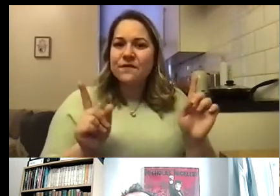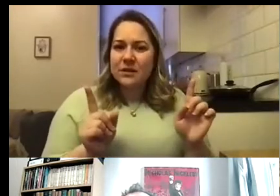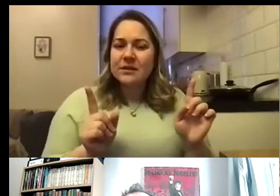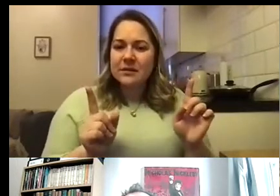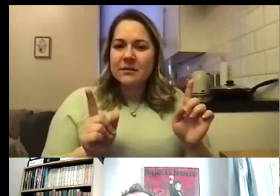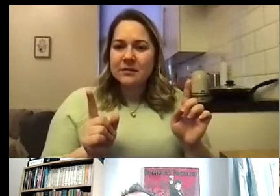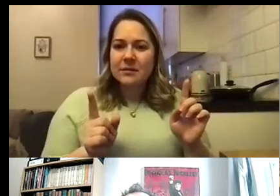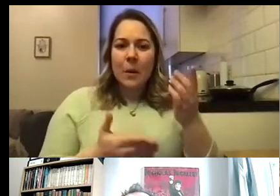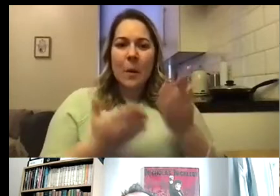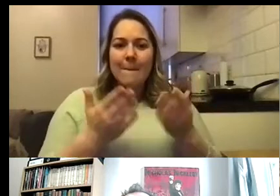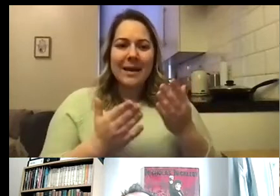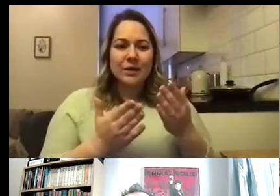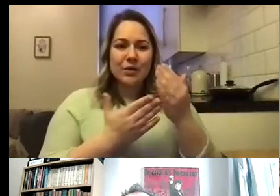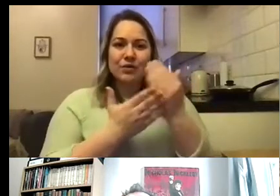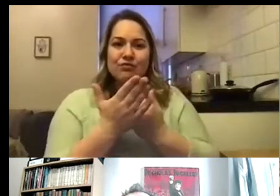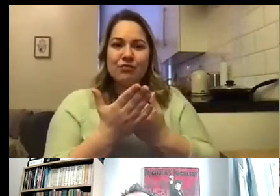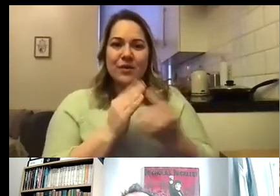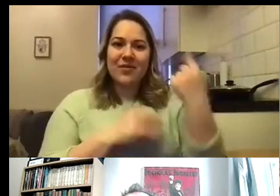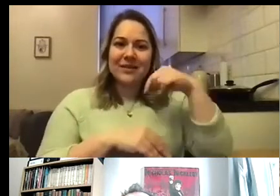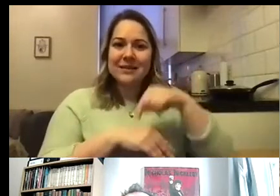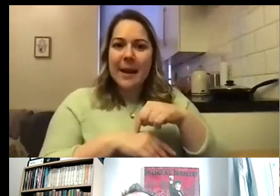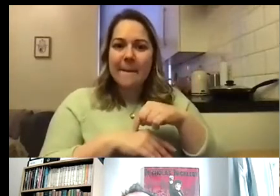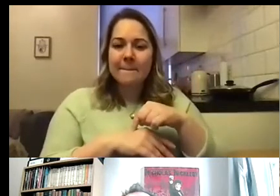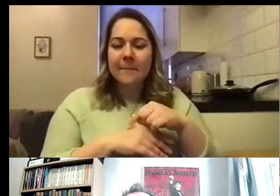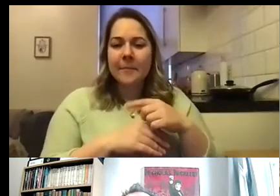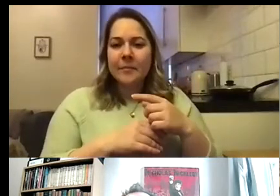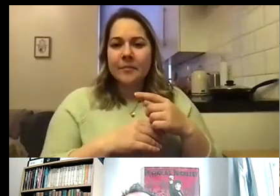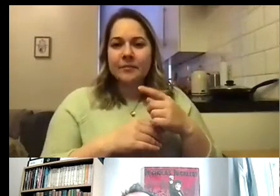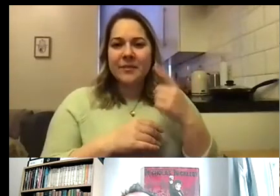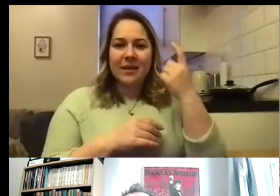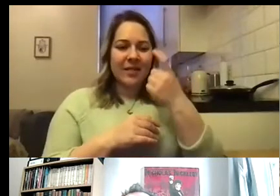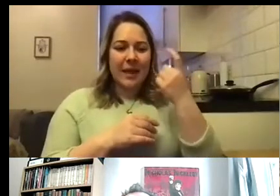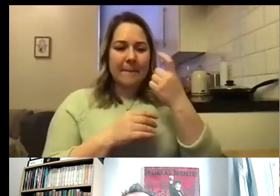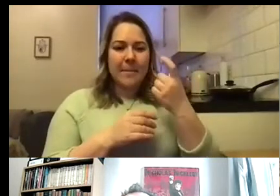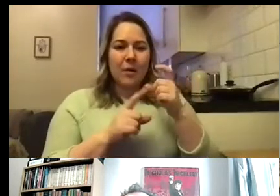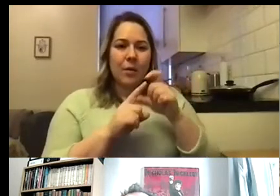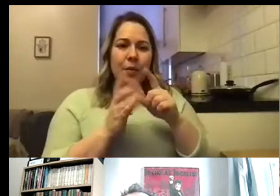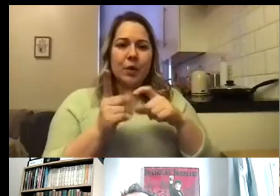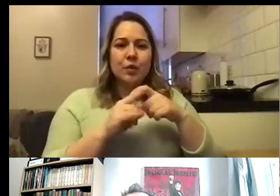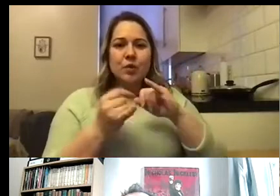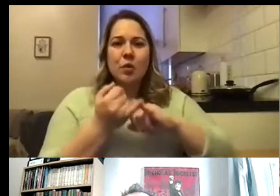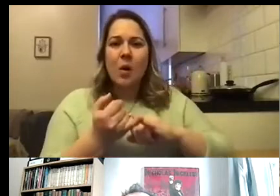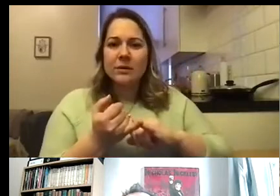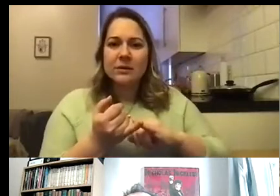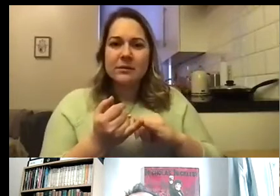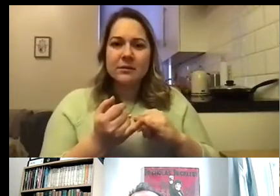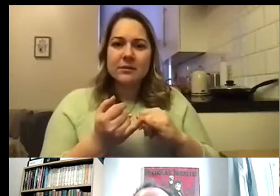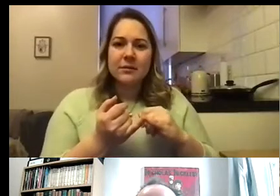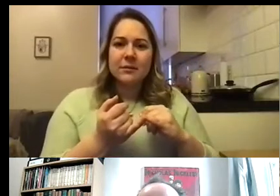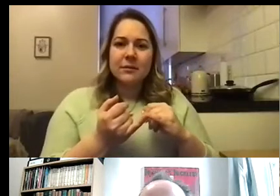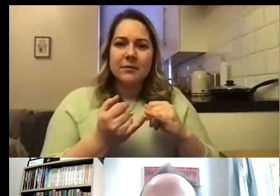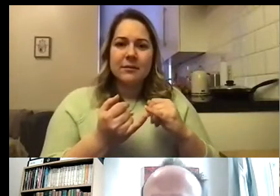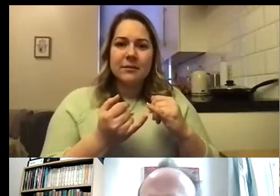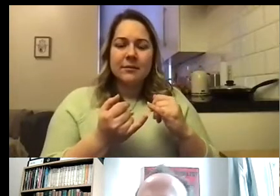the descriptions of the time, you know, thinking about the kind of working docks, and you know, you're not being